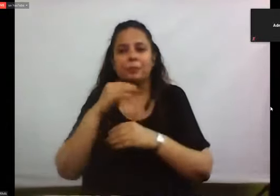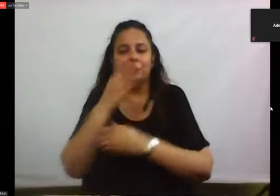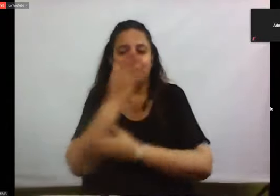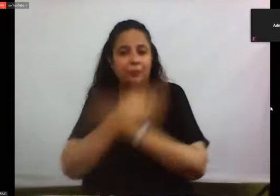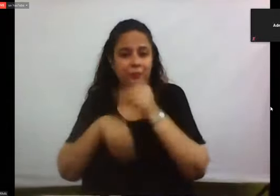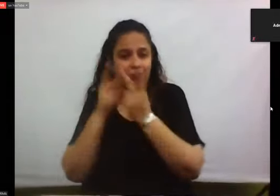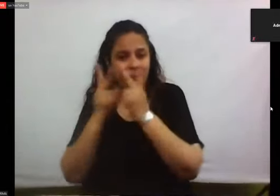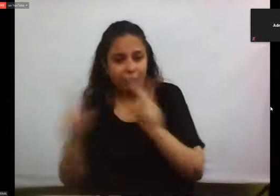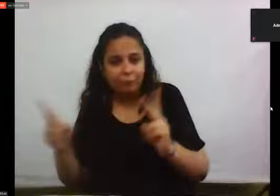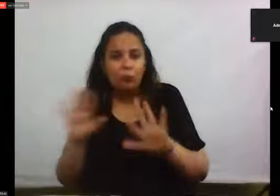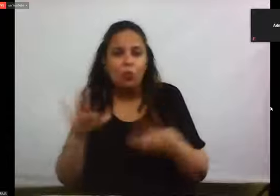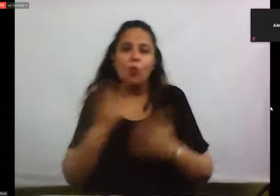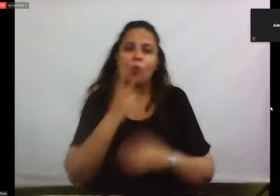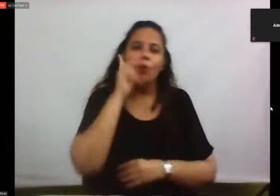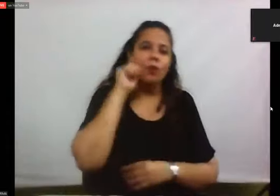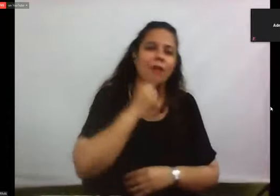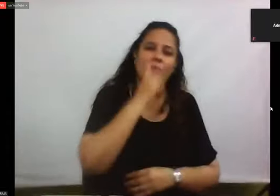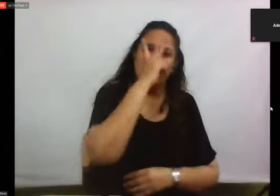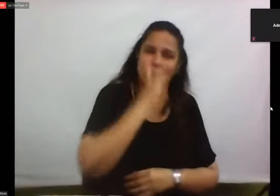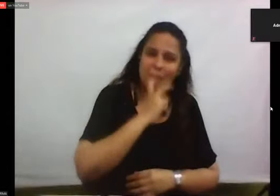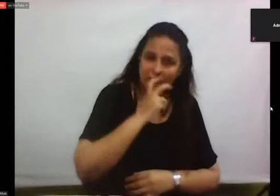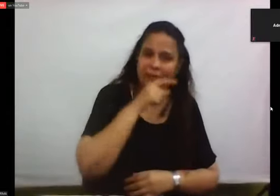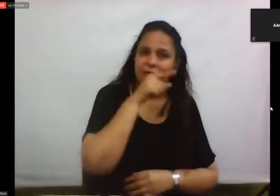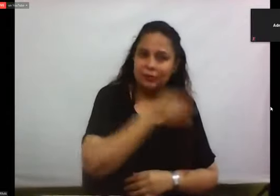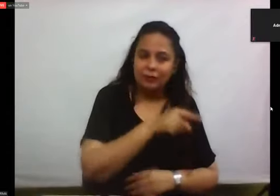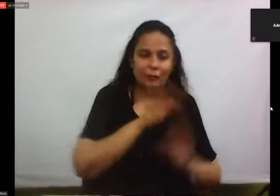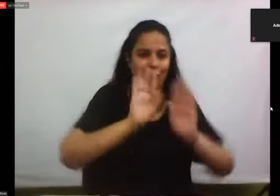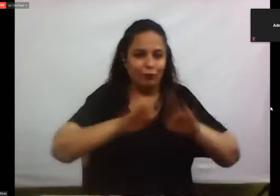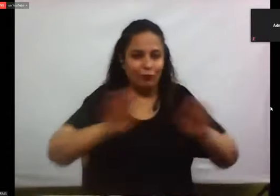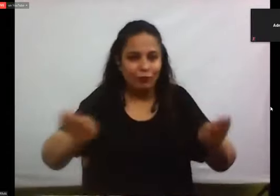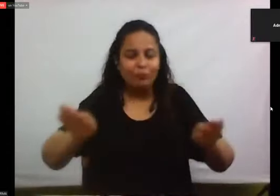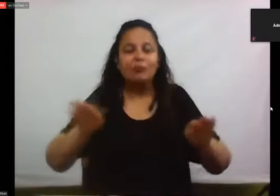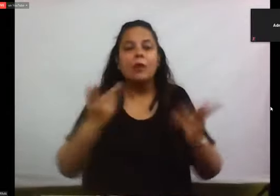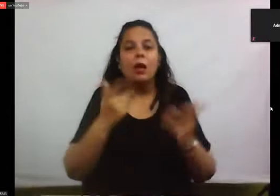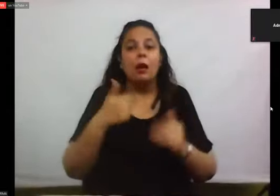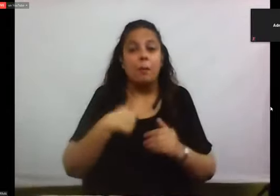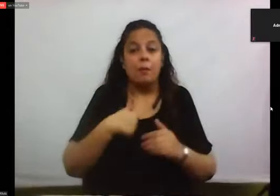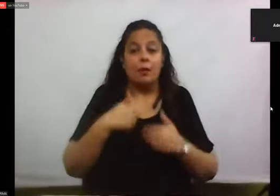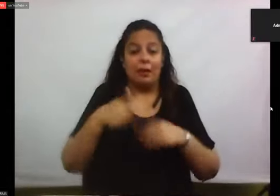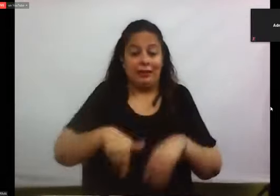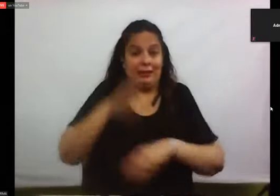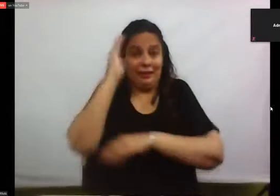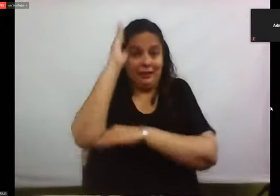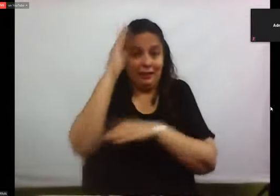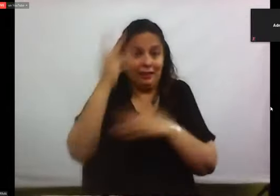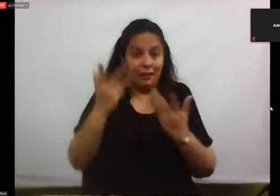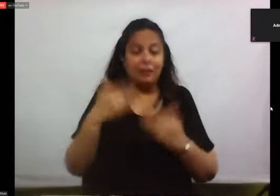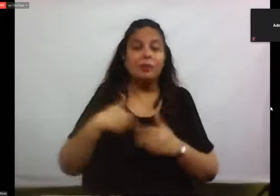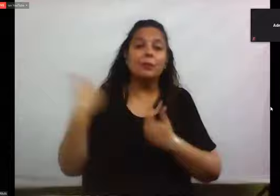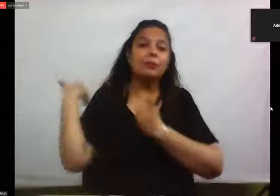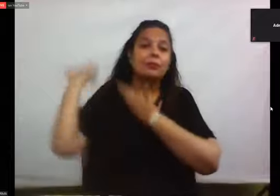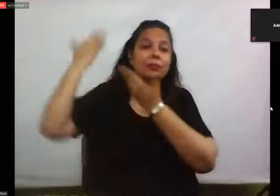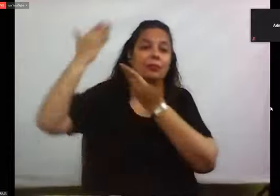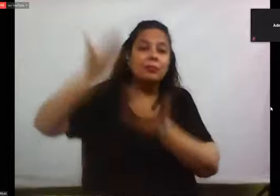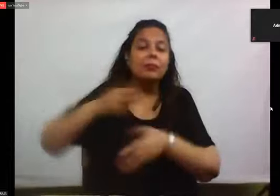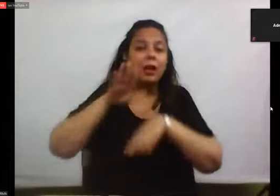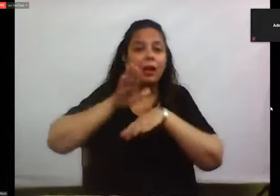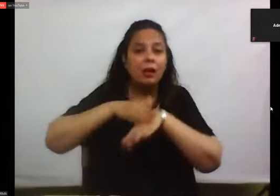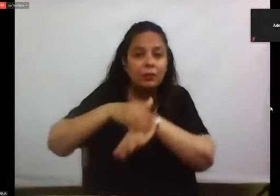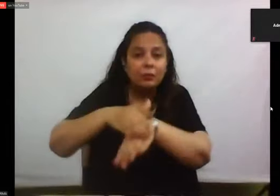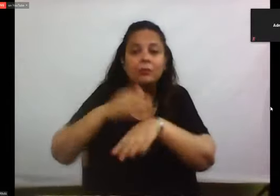going to present today is based on the experience and how I have worked, how we have all worked with the children.